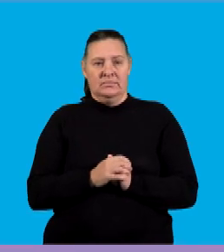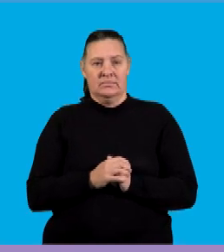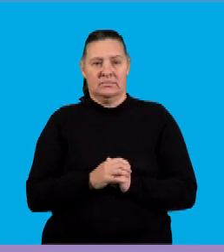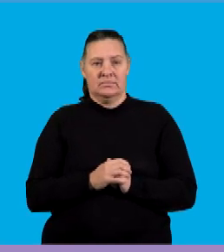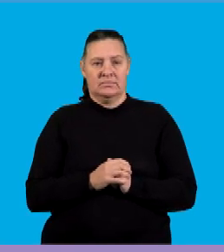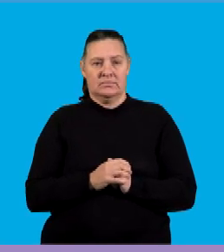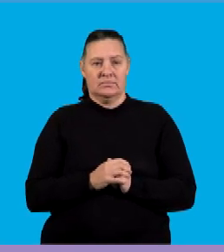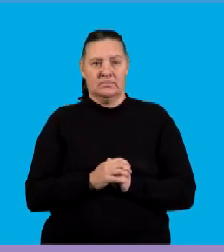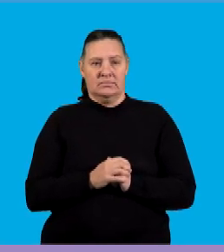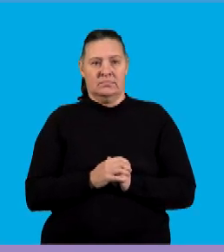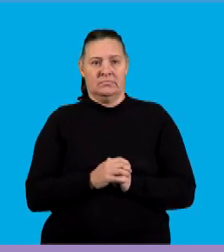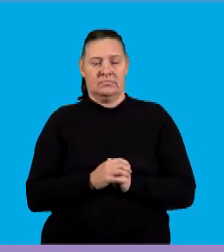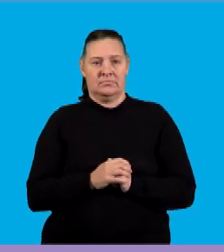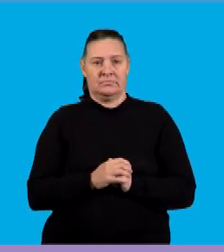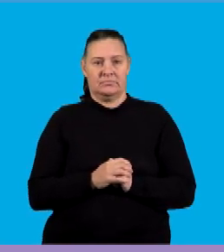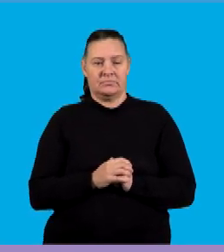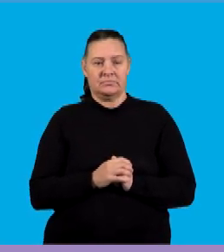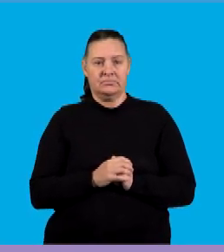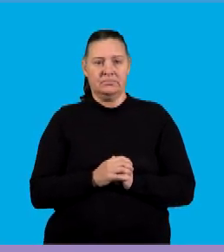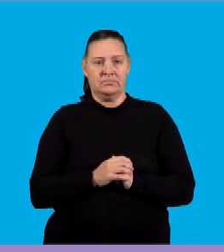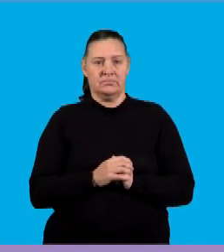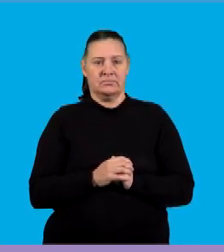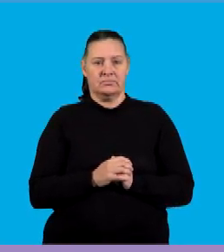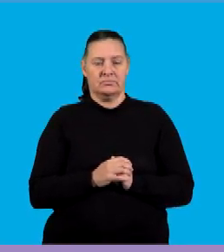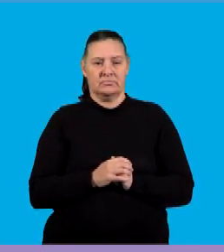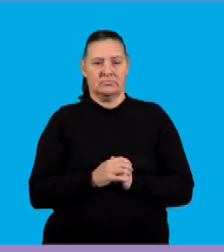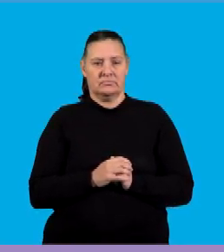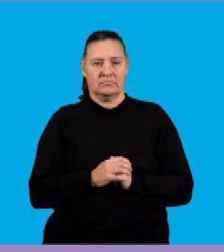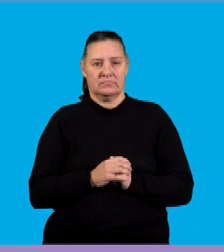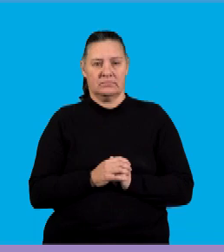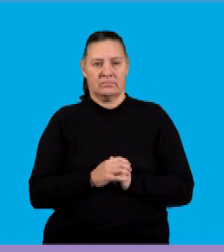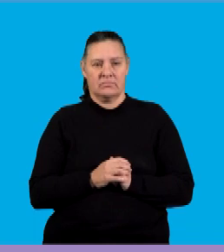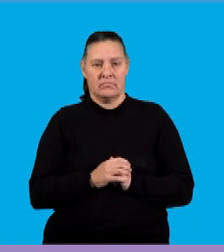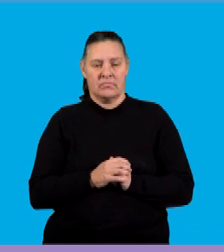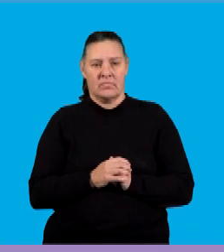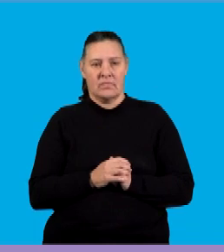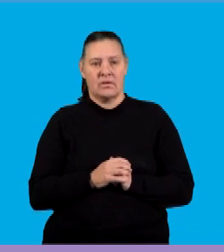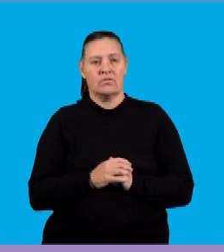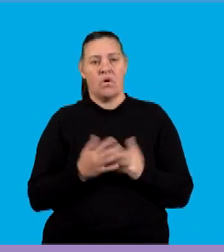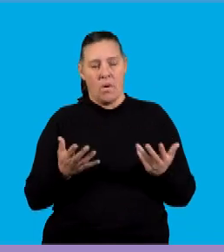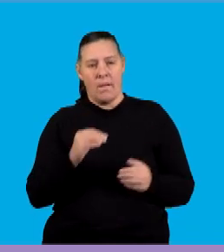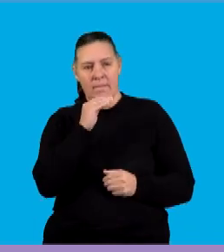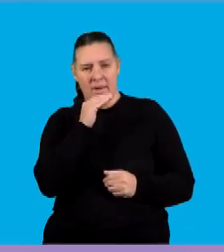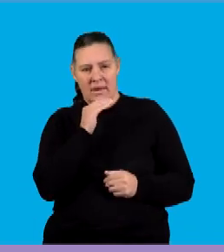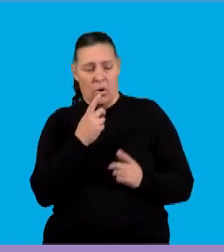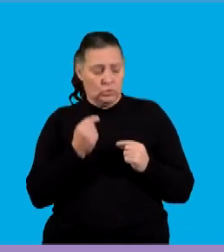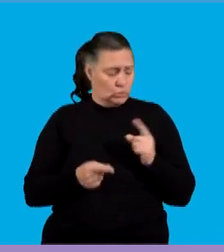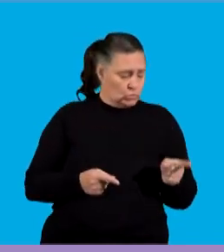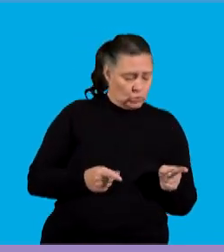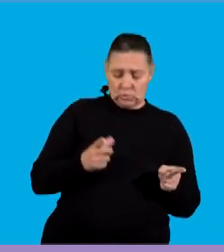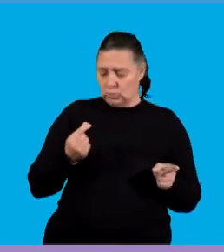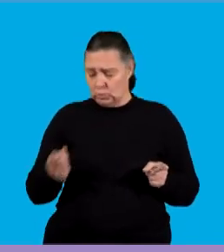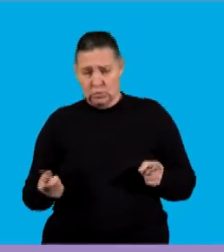So we are going to subtract 10 both sides. And we are going to be left with a